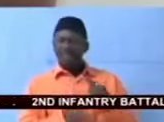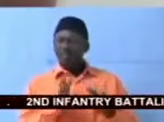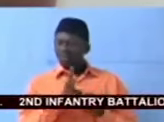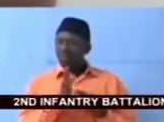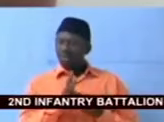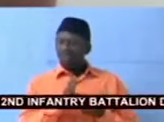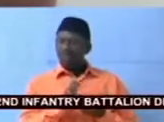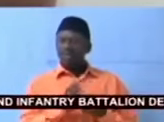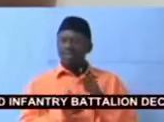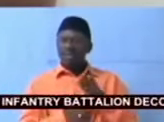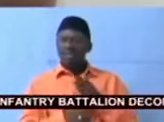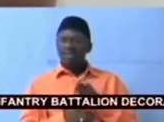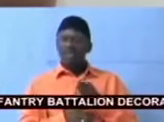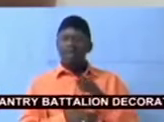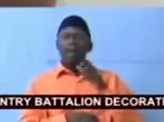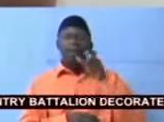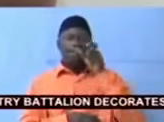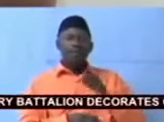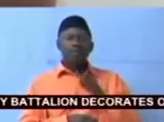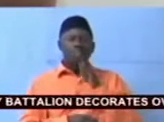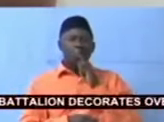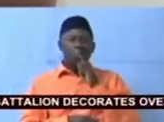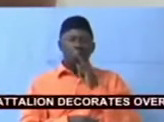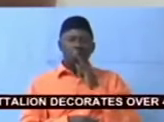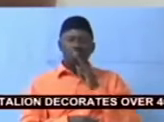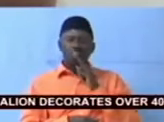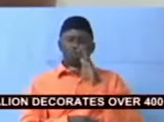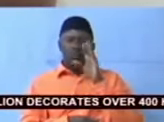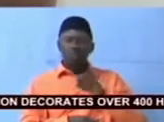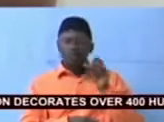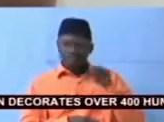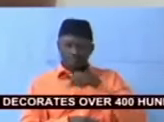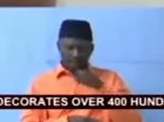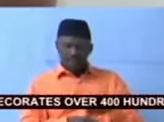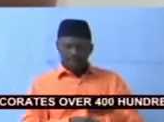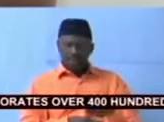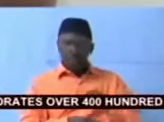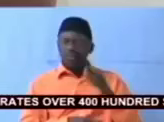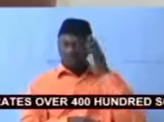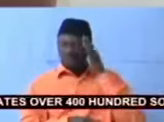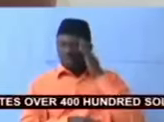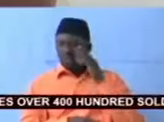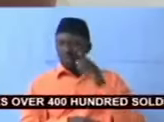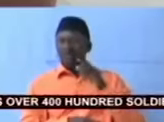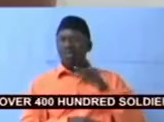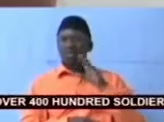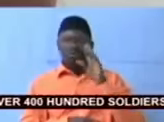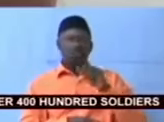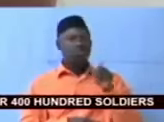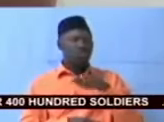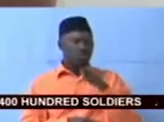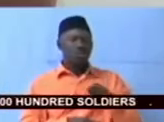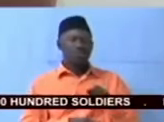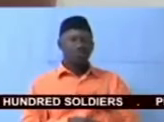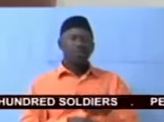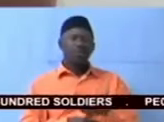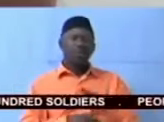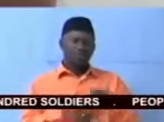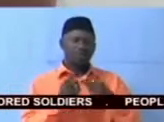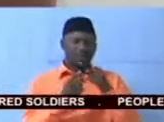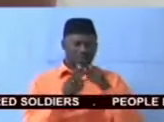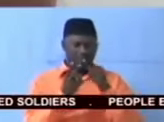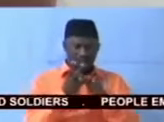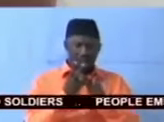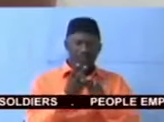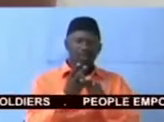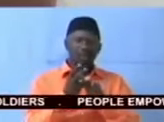The accused person was guilty in some of the charges before you. Ne kinga hamne day mom len tumal len ko